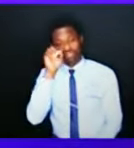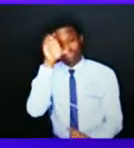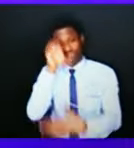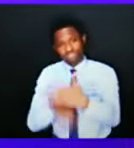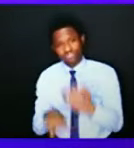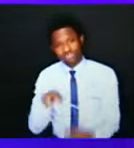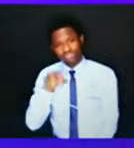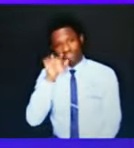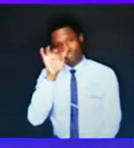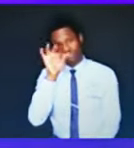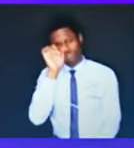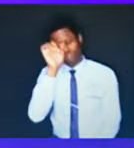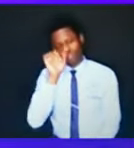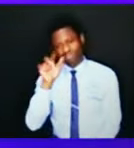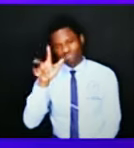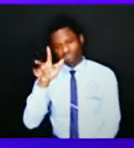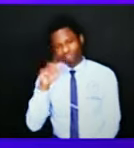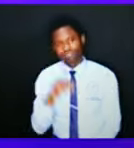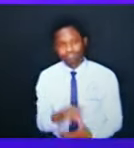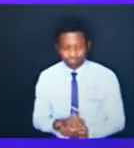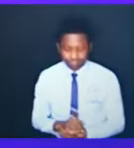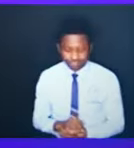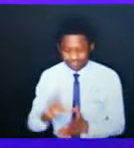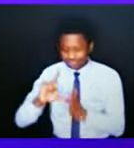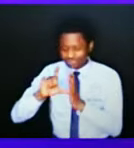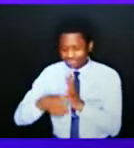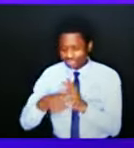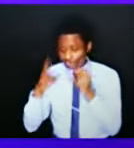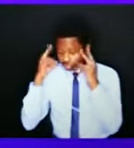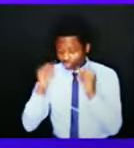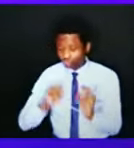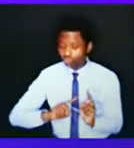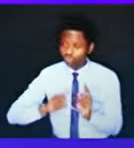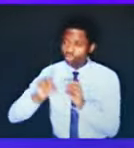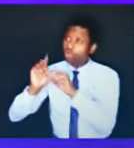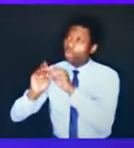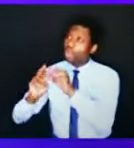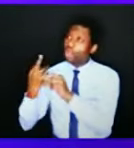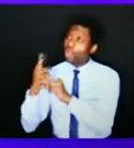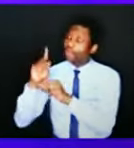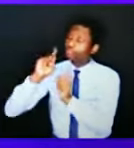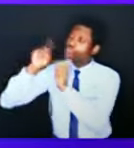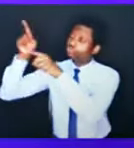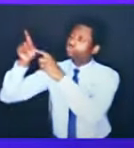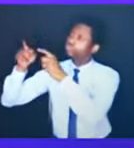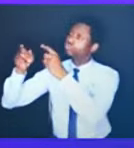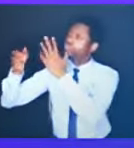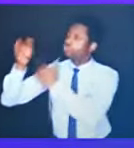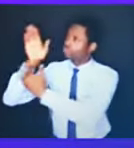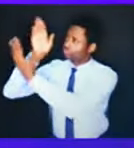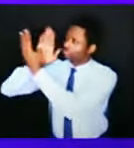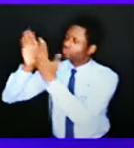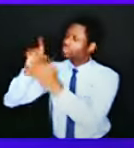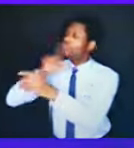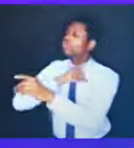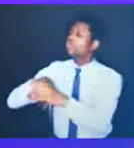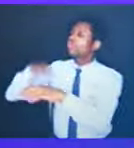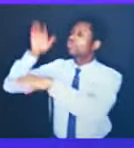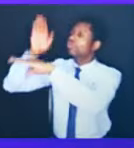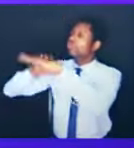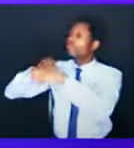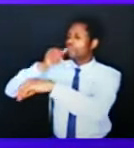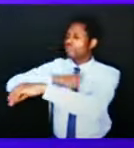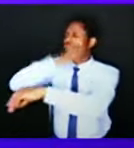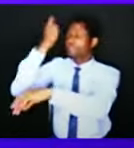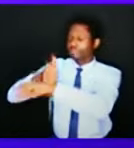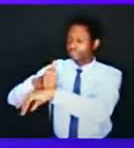3. Then Moses went up to God, and the Lord called to him from the mountain and said, "This is